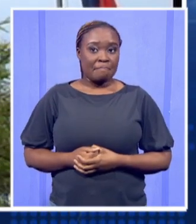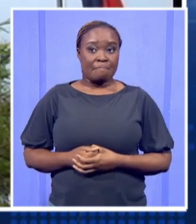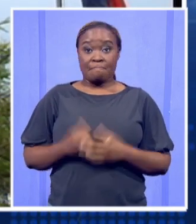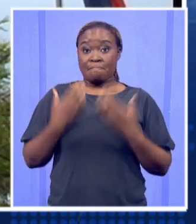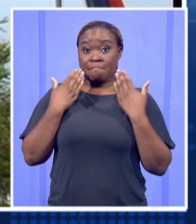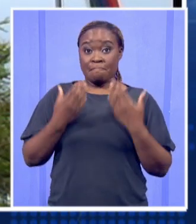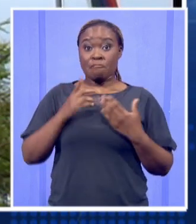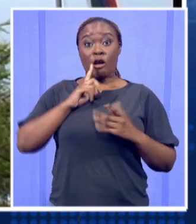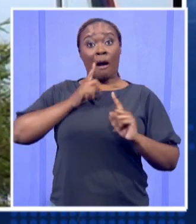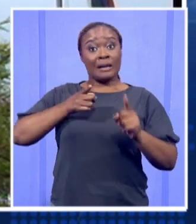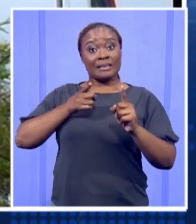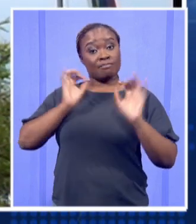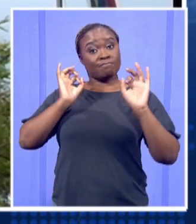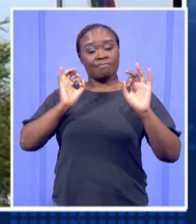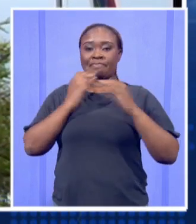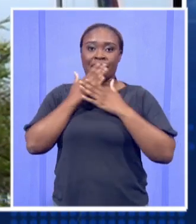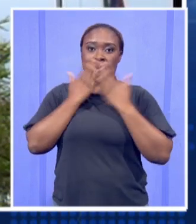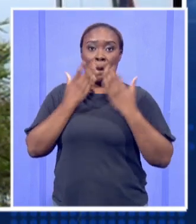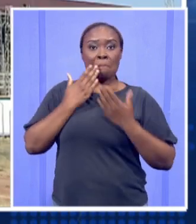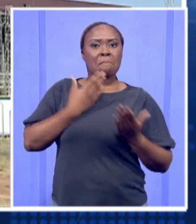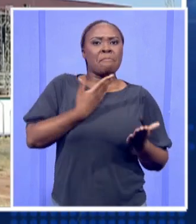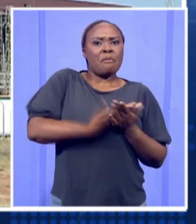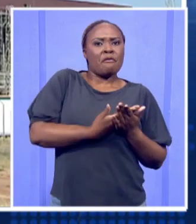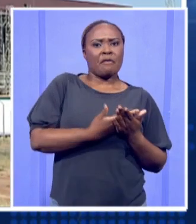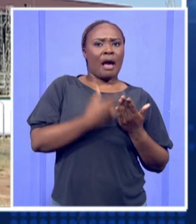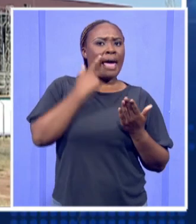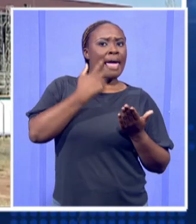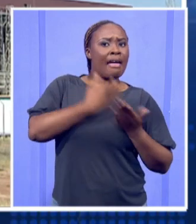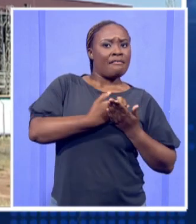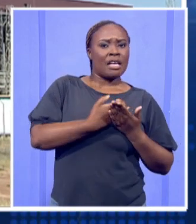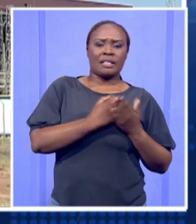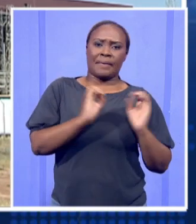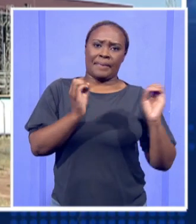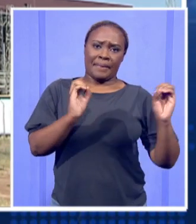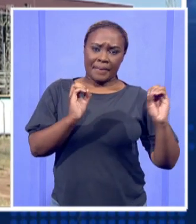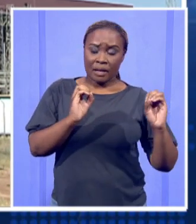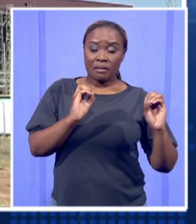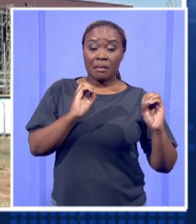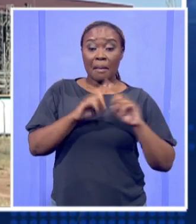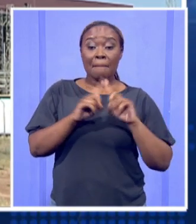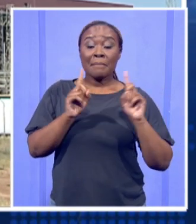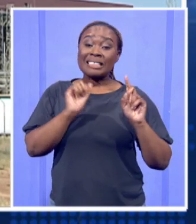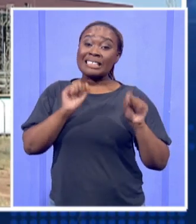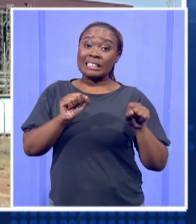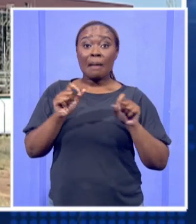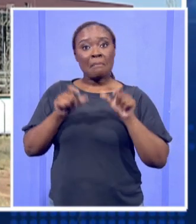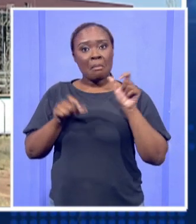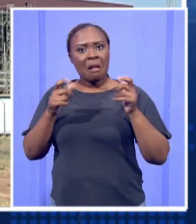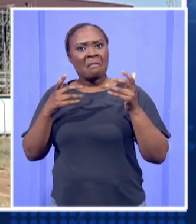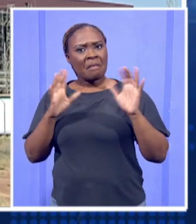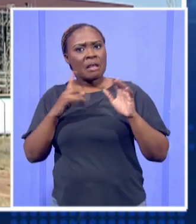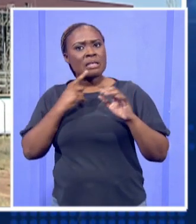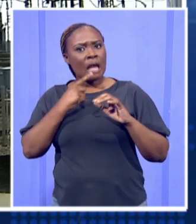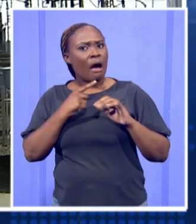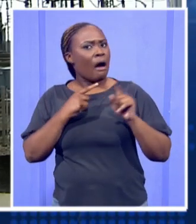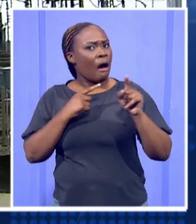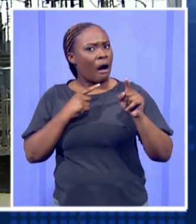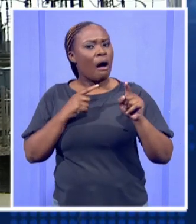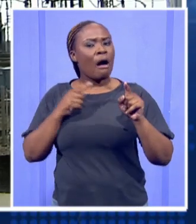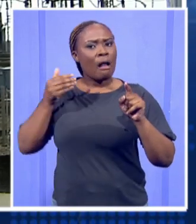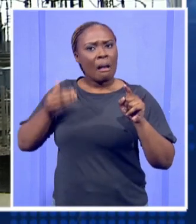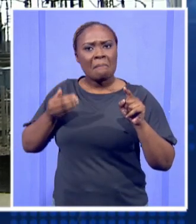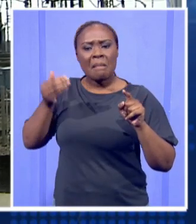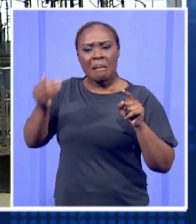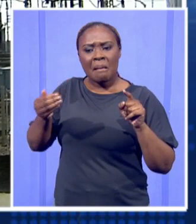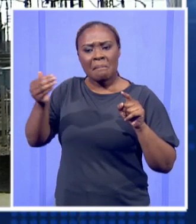don't have any proof that such is the case. But people have pointed out the pattern. I just